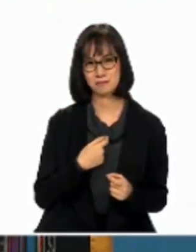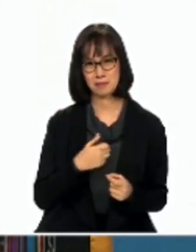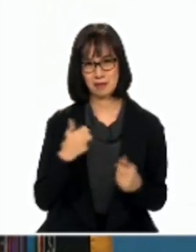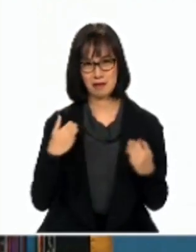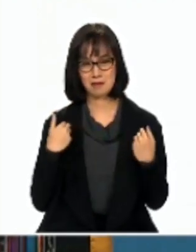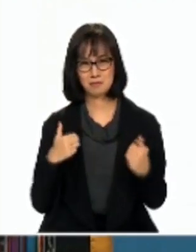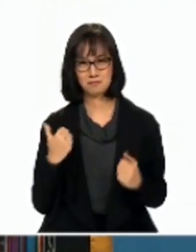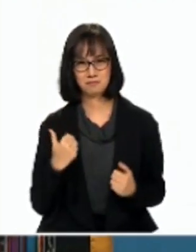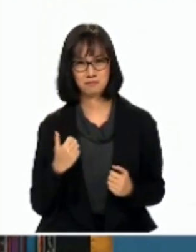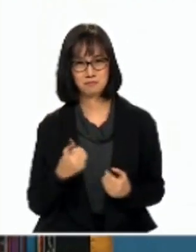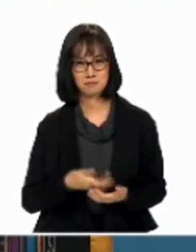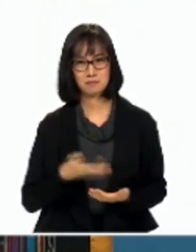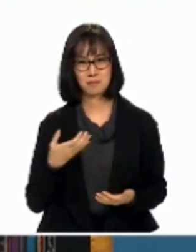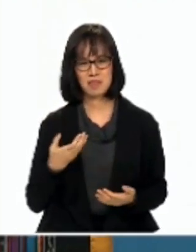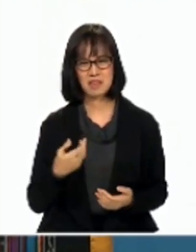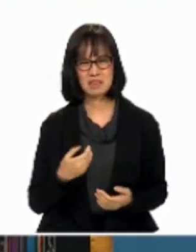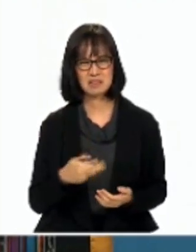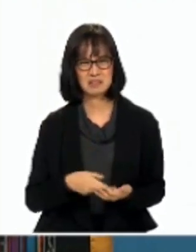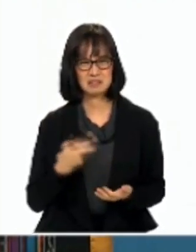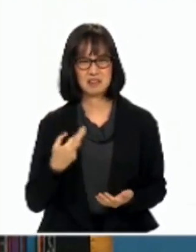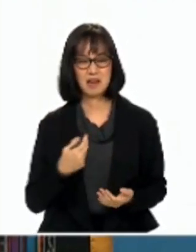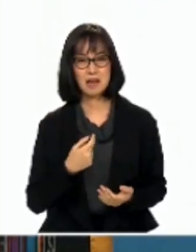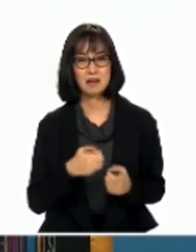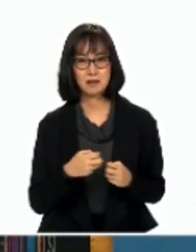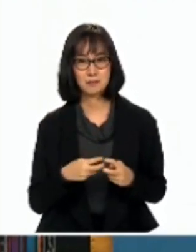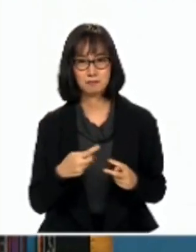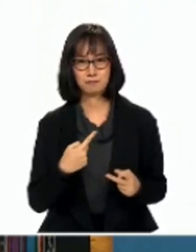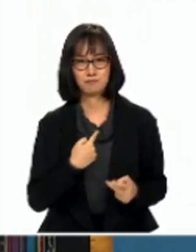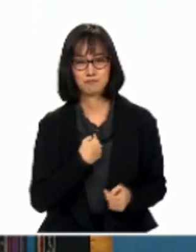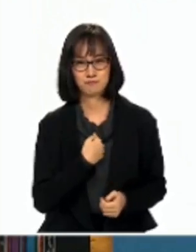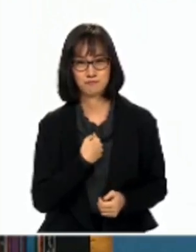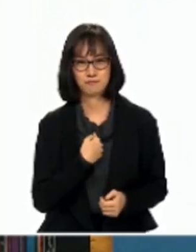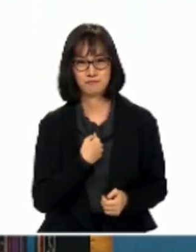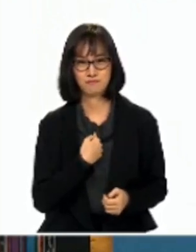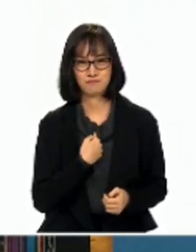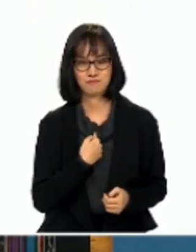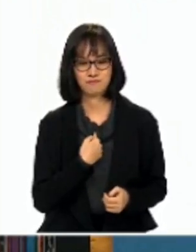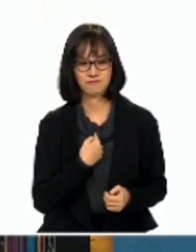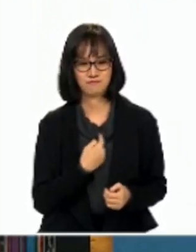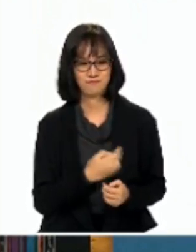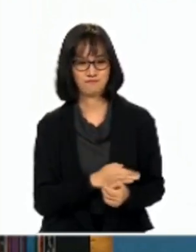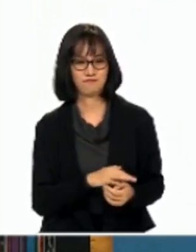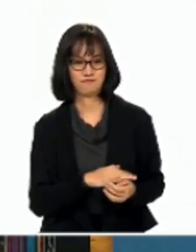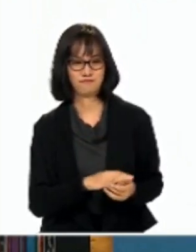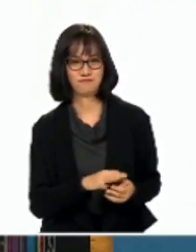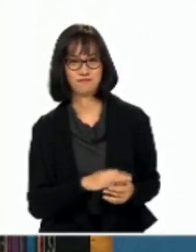pati ako napahira na ng kung ano-ano ang hingiin mo sa gobyerno.